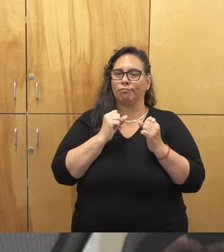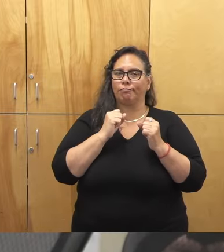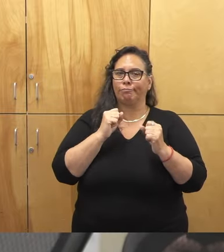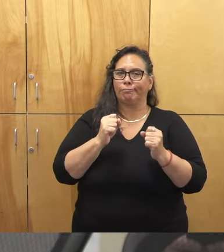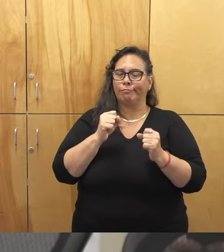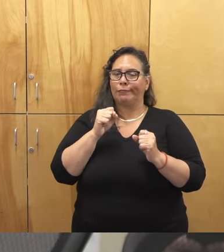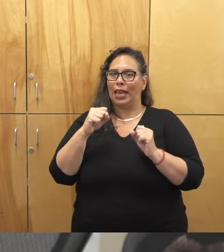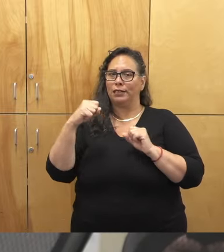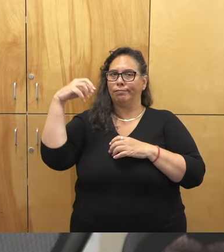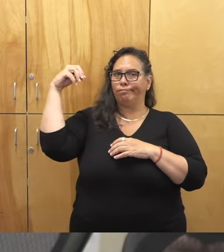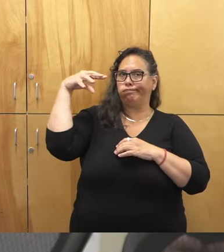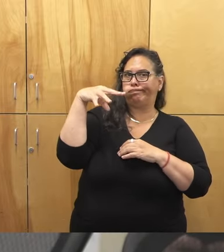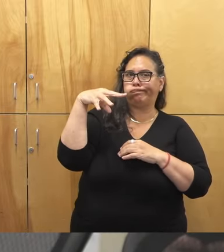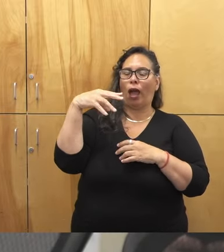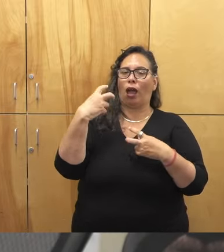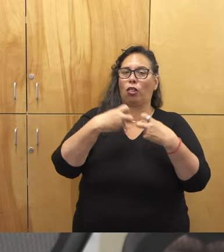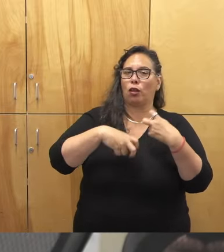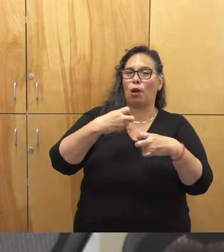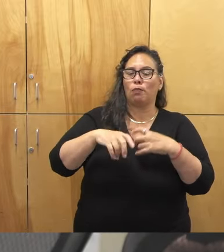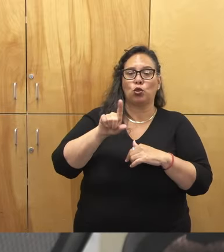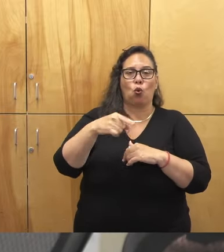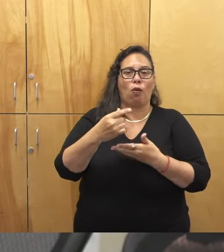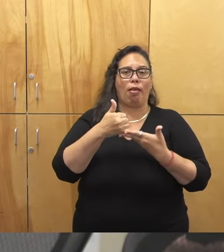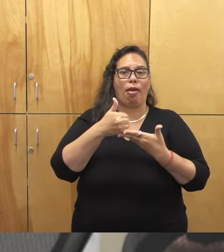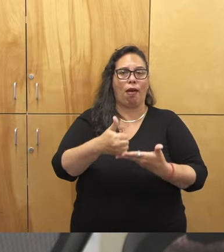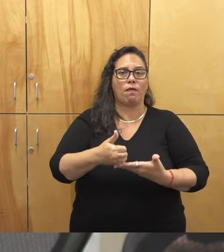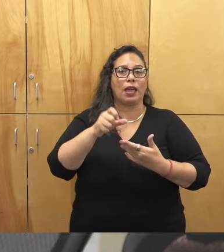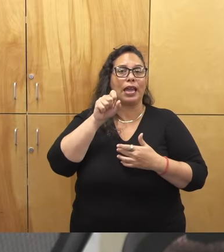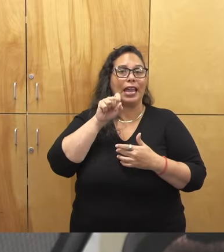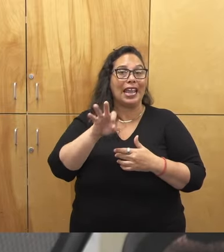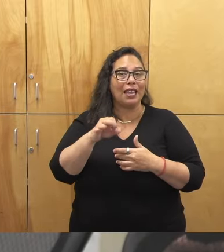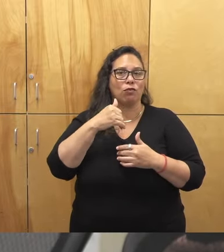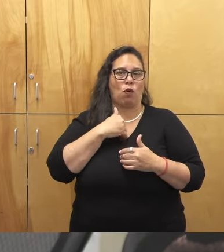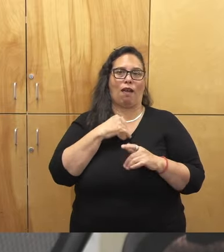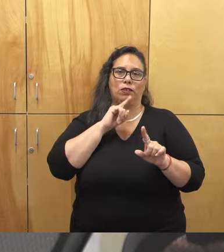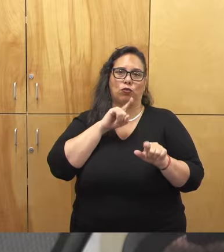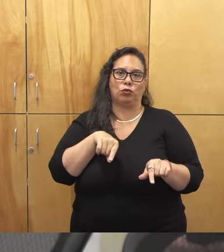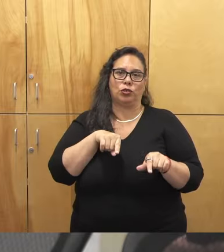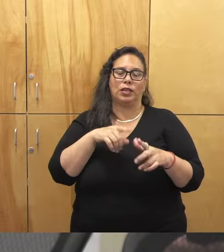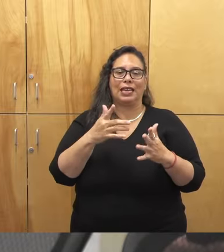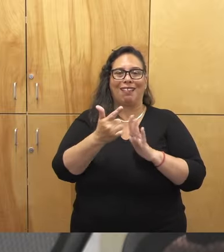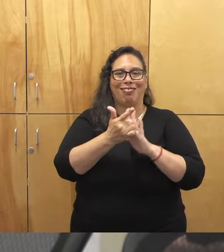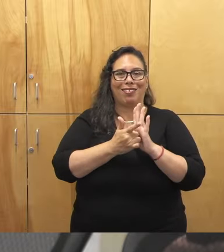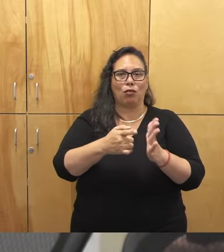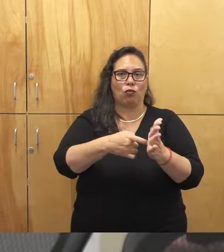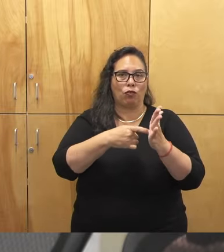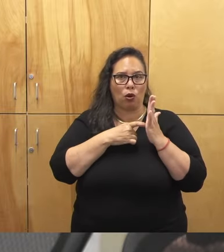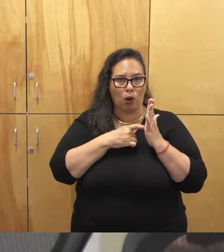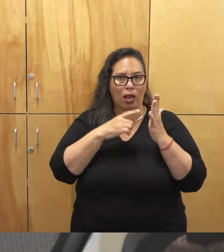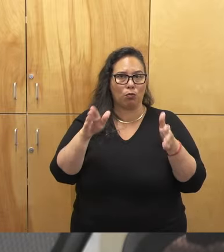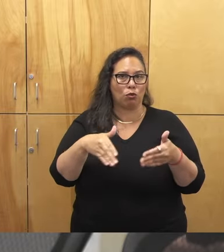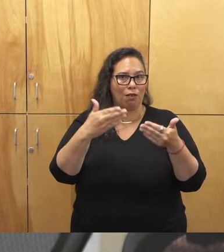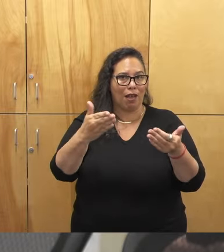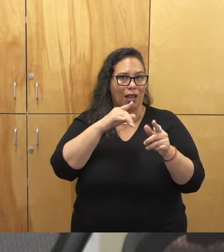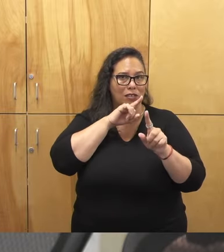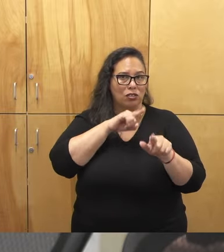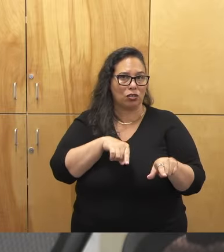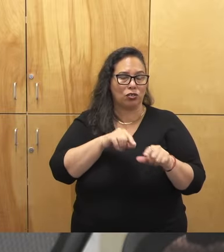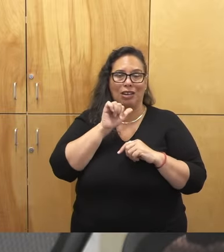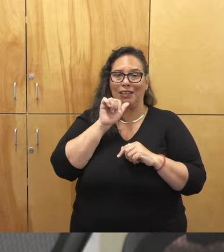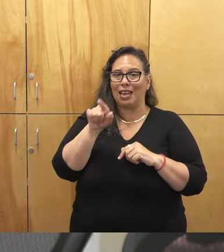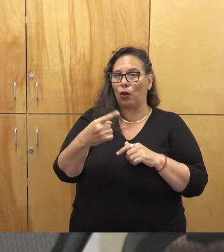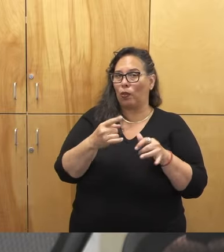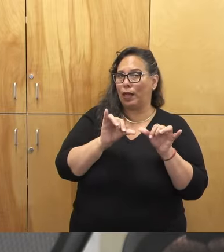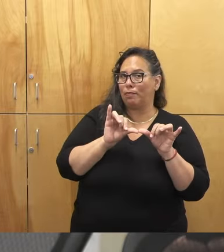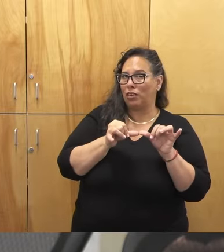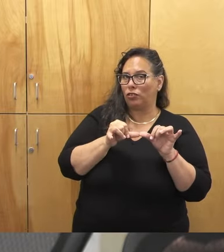on the problems, this is only helpful if you are proposing a solution. And in fact, you are legally required to provide a solution and not just